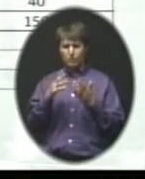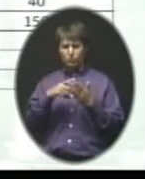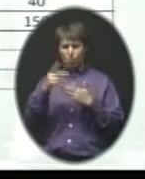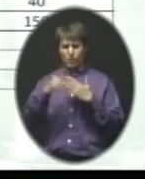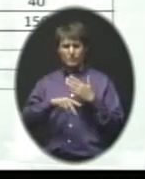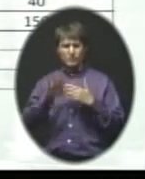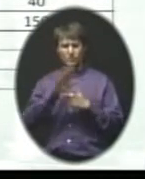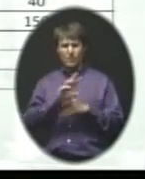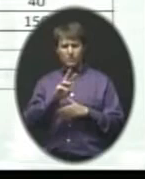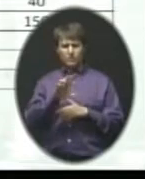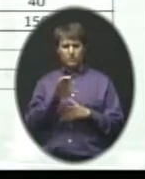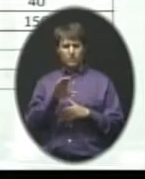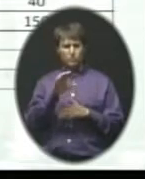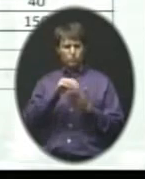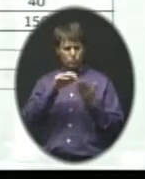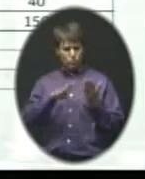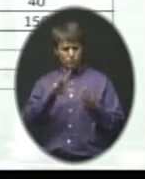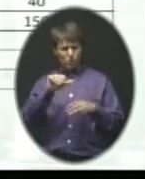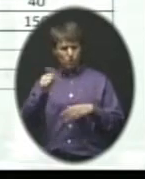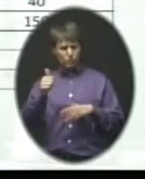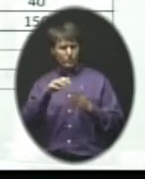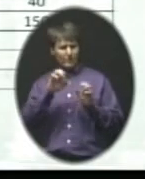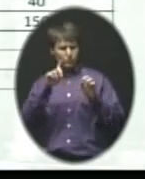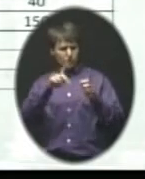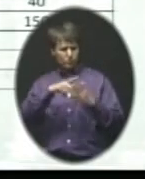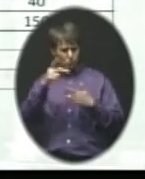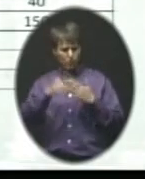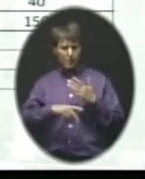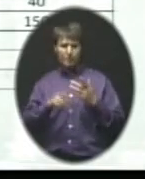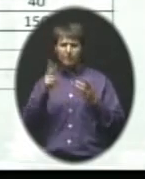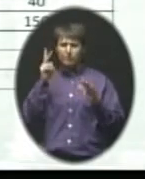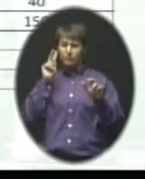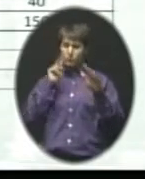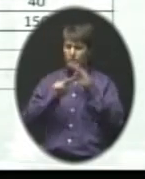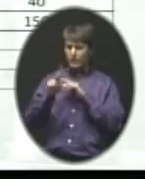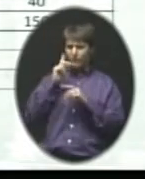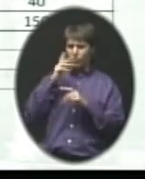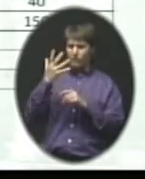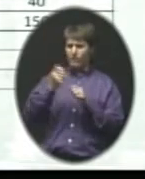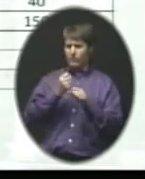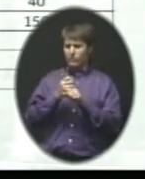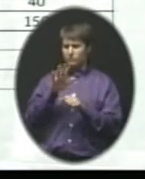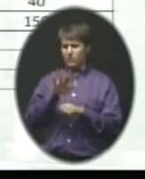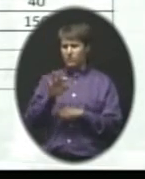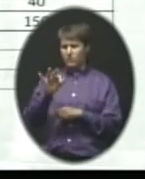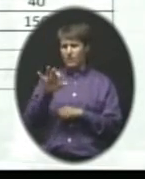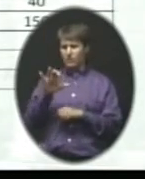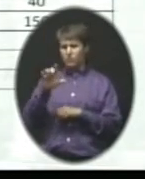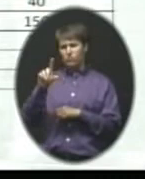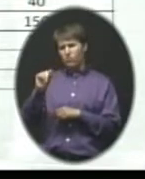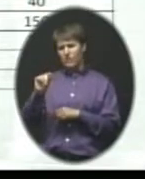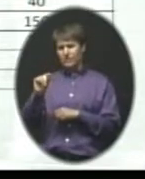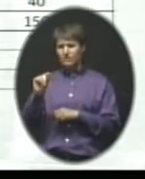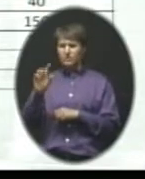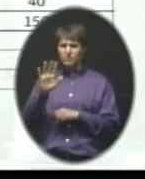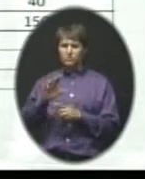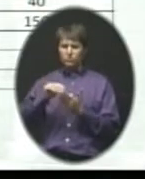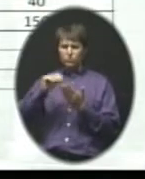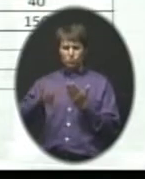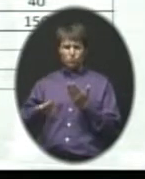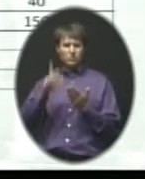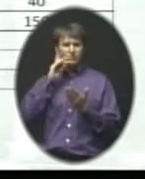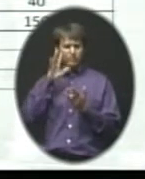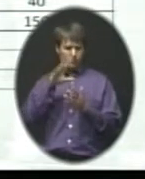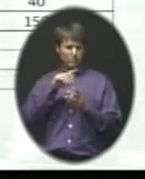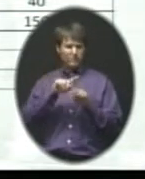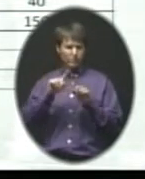we have about 600 students in alternative education programs, and the projections for the next 5 years is about a 920 student population.